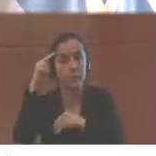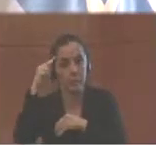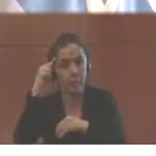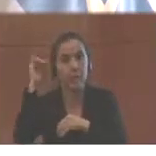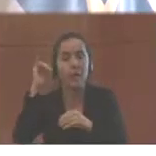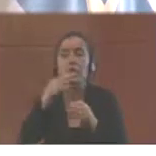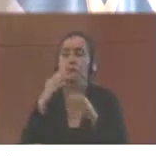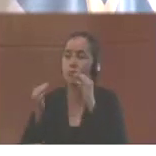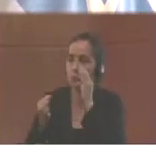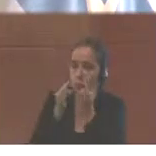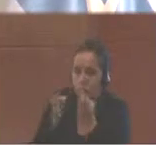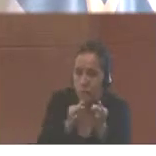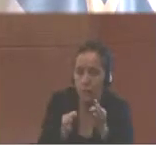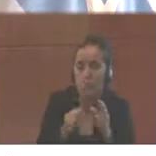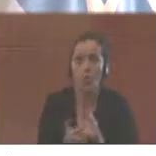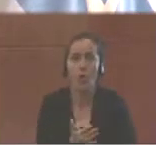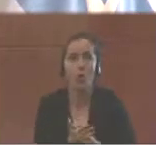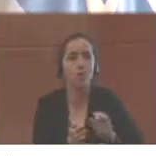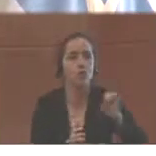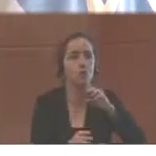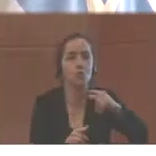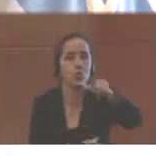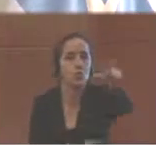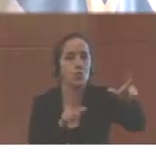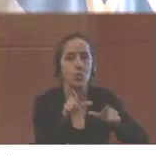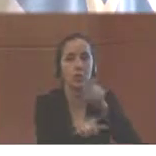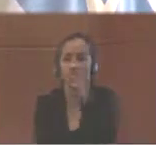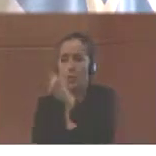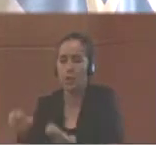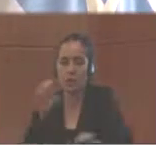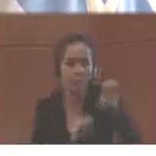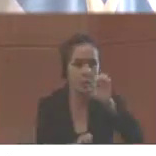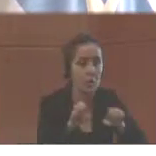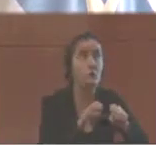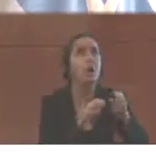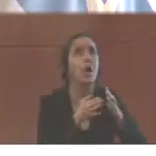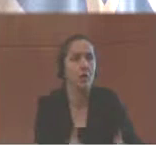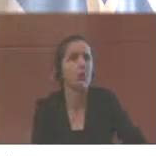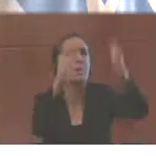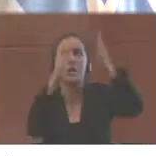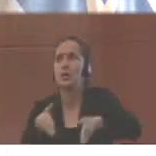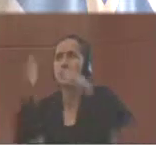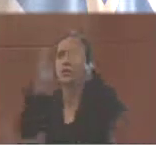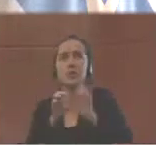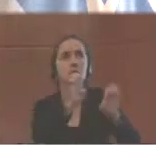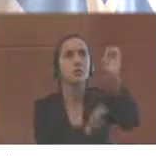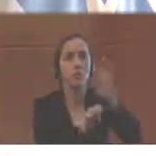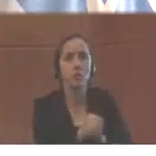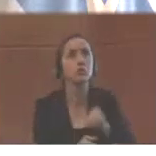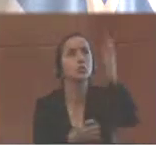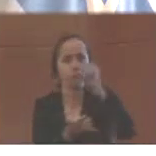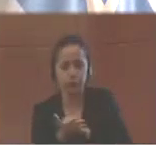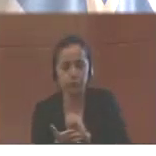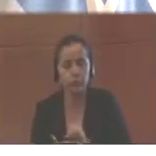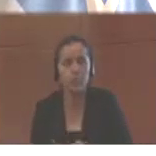place. Microzoning and assessment of buildings has also been carried out in the 3 departments of the